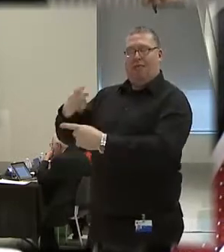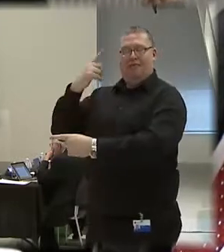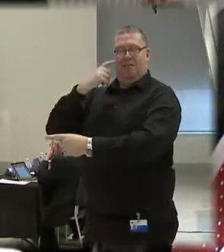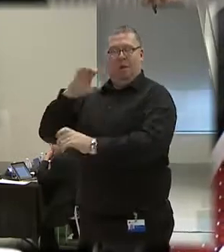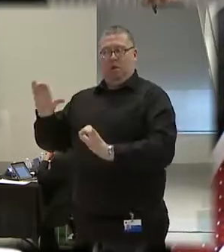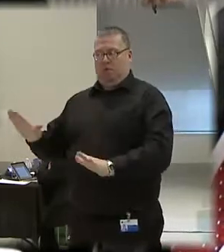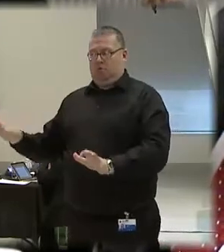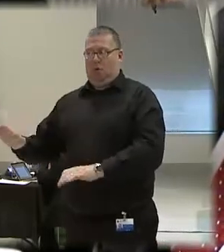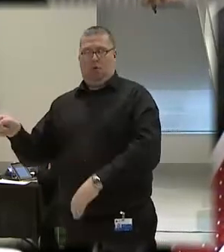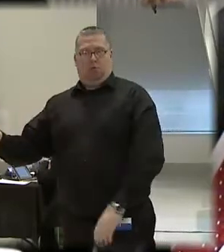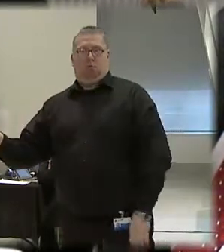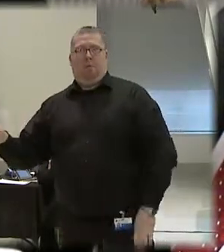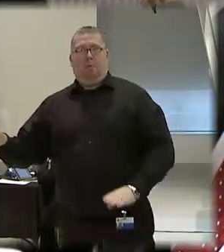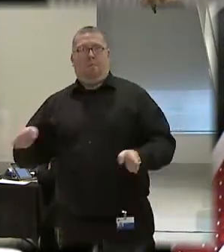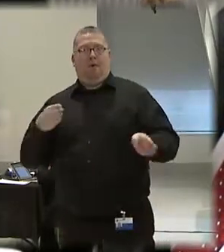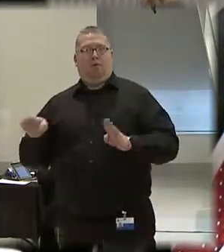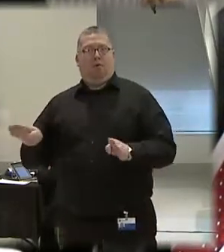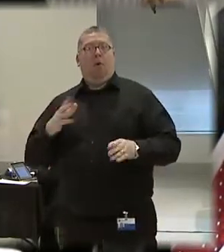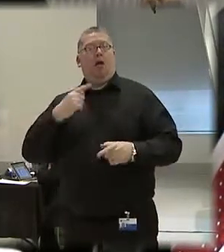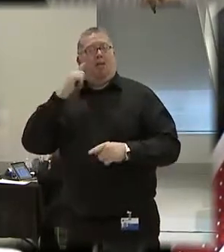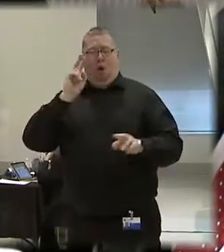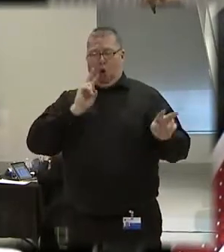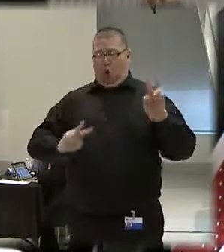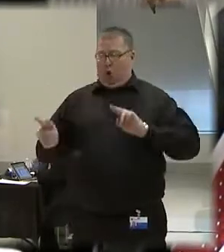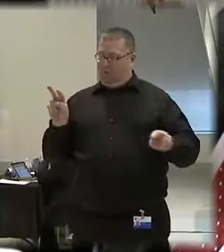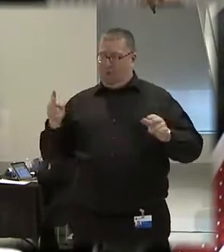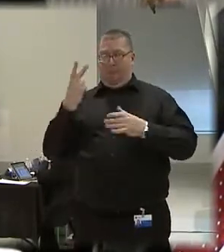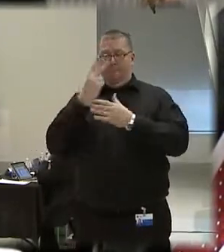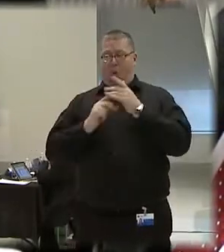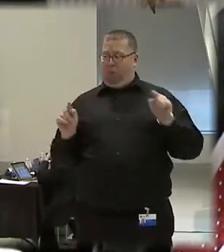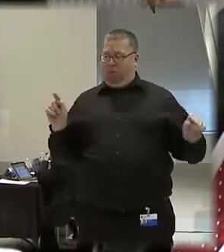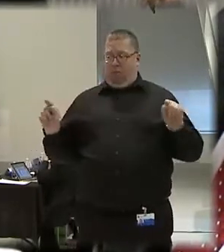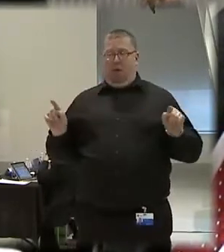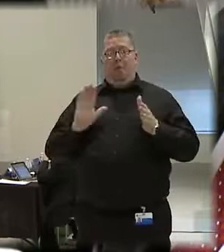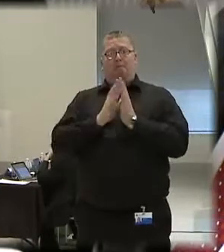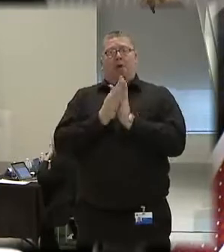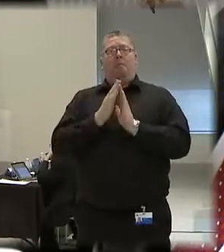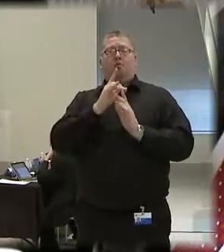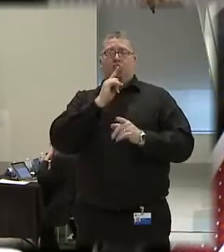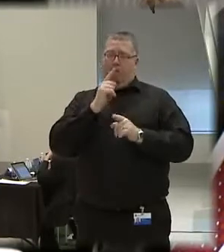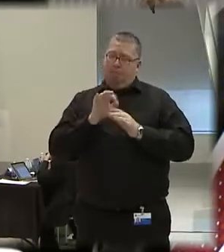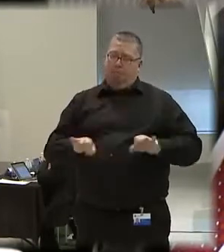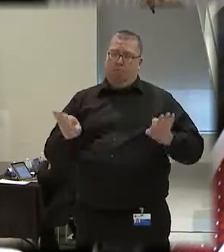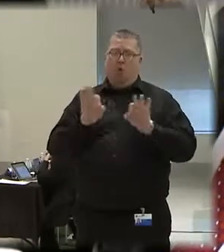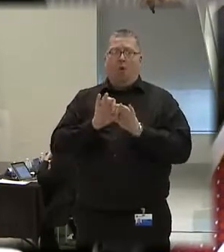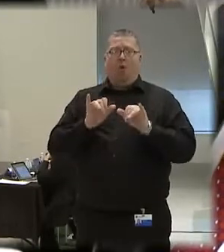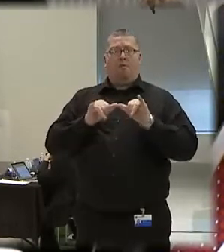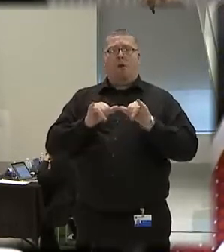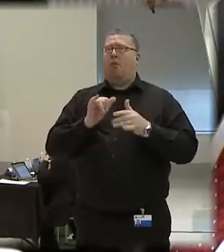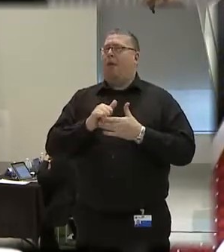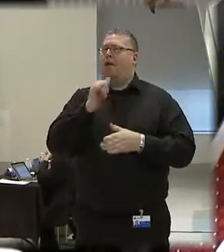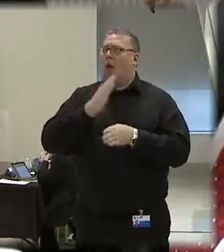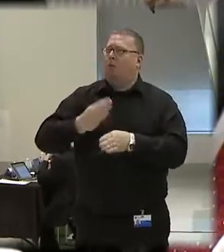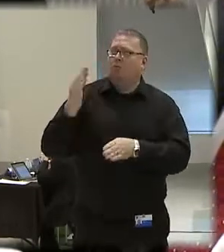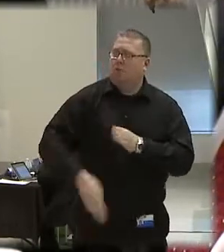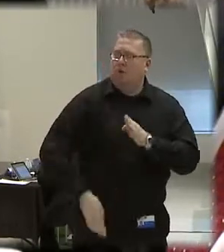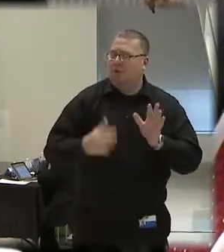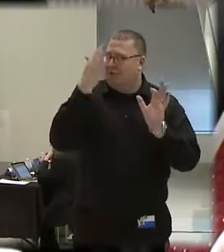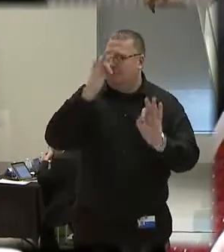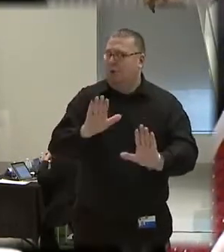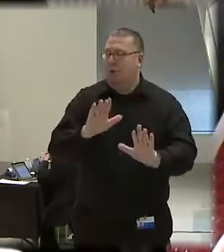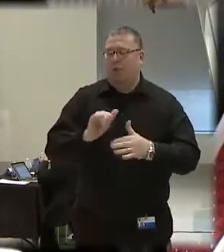did. So I think looking at that relative measure, and it's not an end-all, it's a beginning. If you